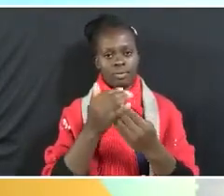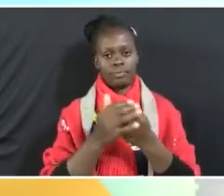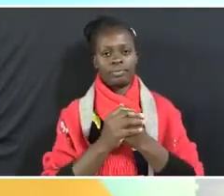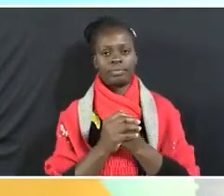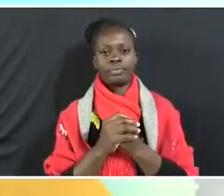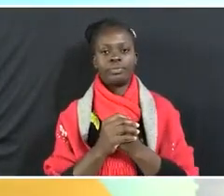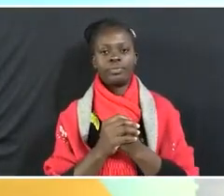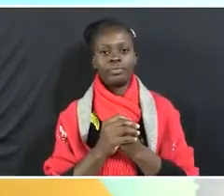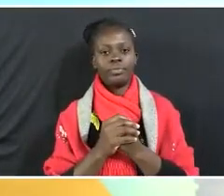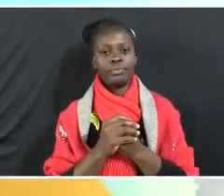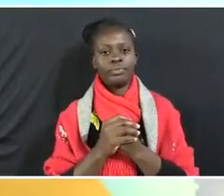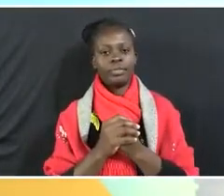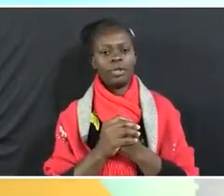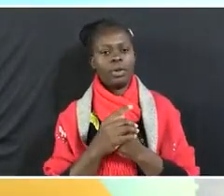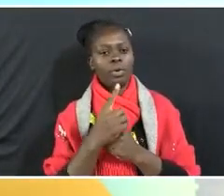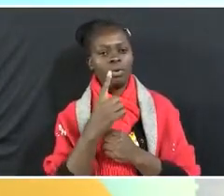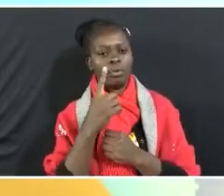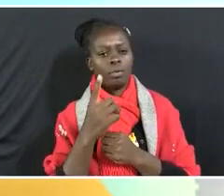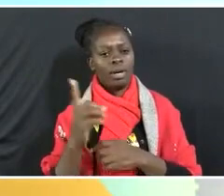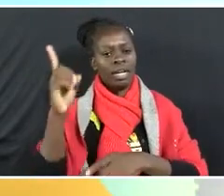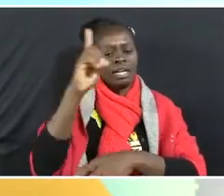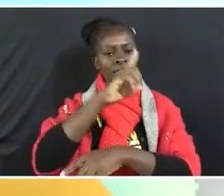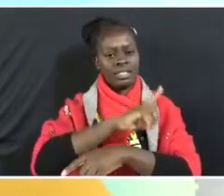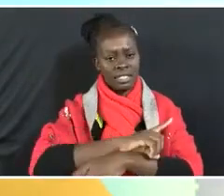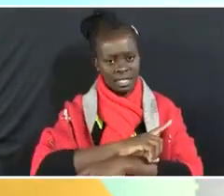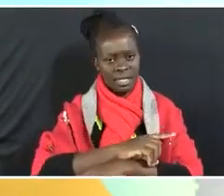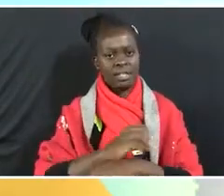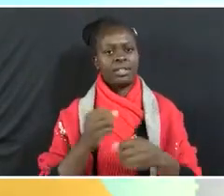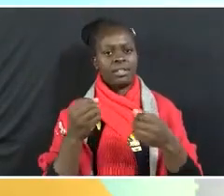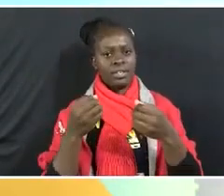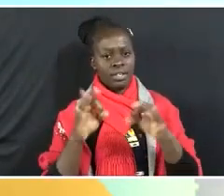tell you one thing: if you don't handle each